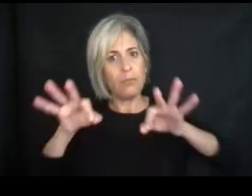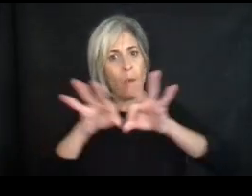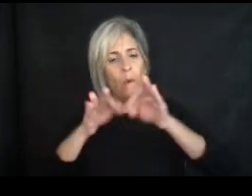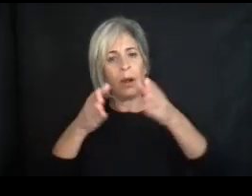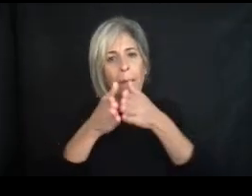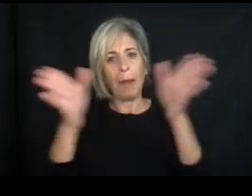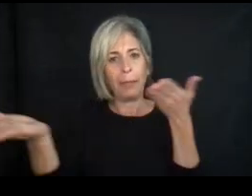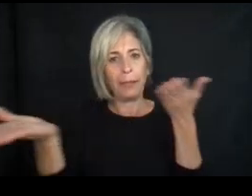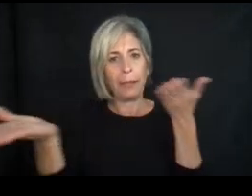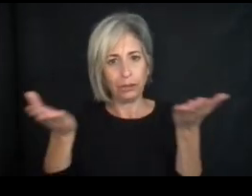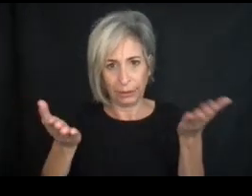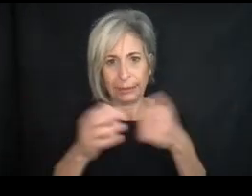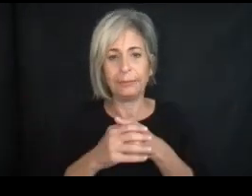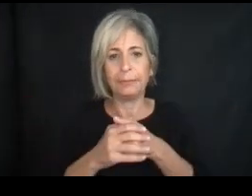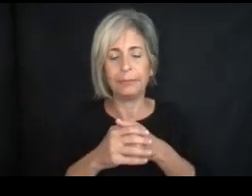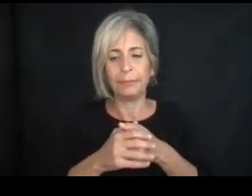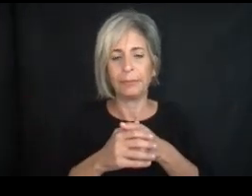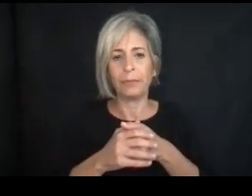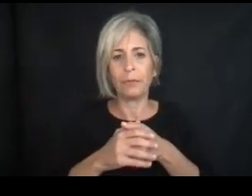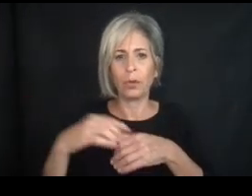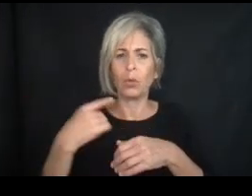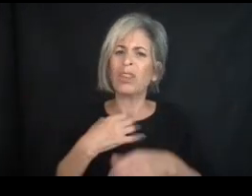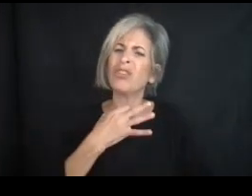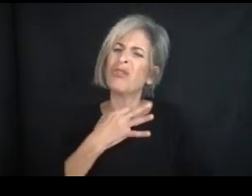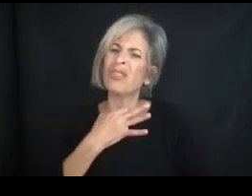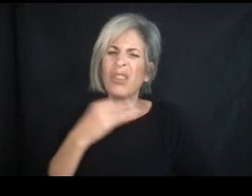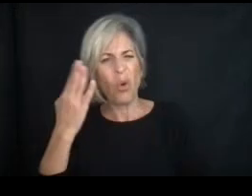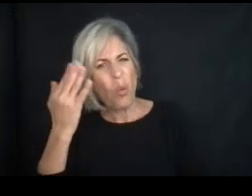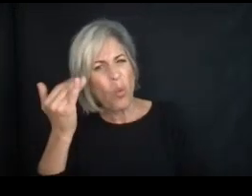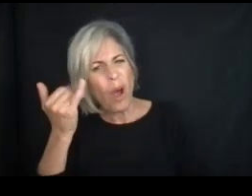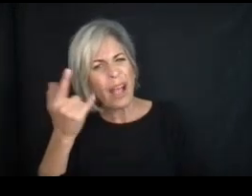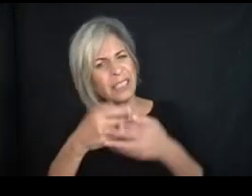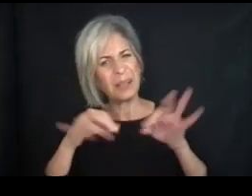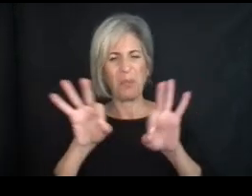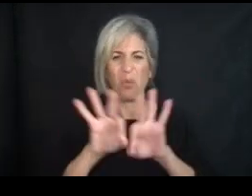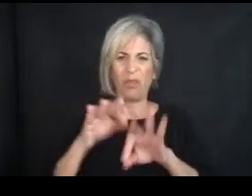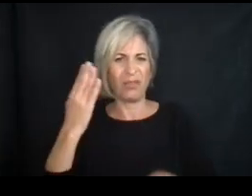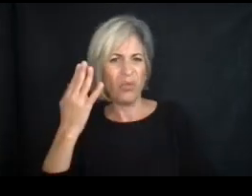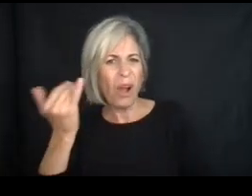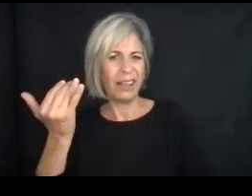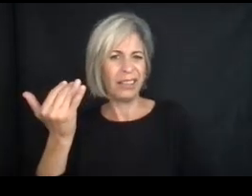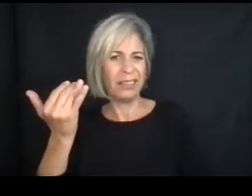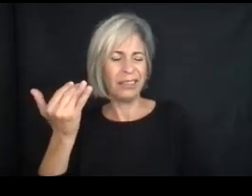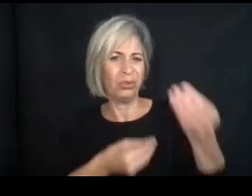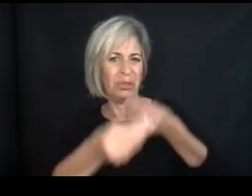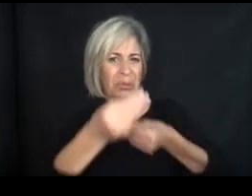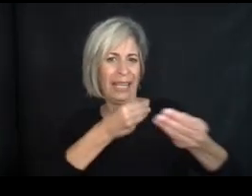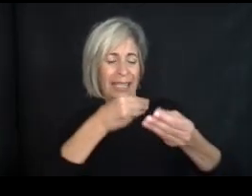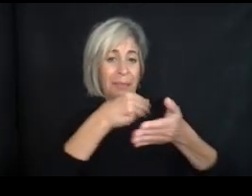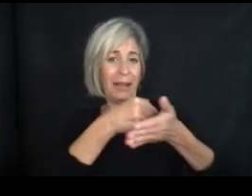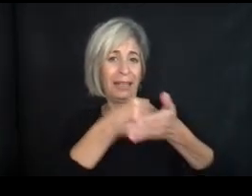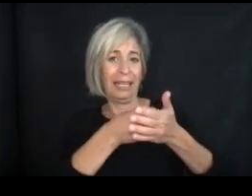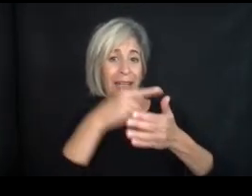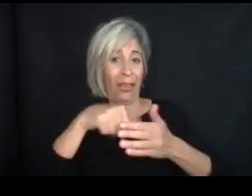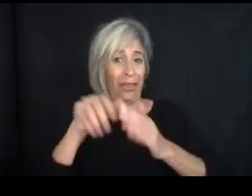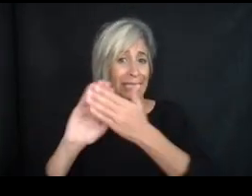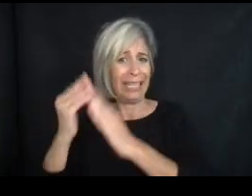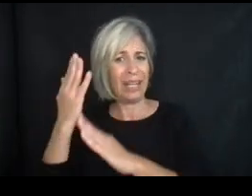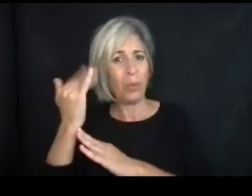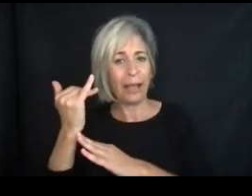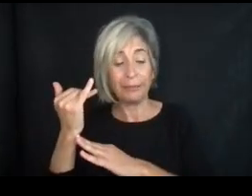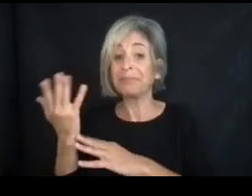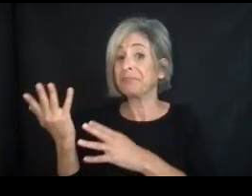services. And we wonder, why is that so important to replenish the revenue loss from the city? Well,